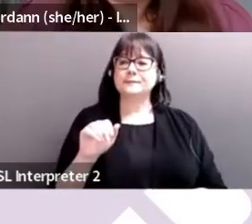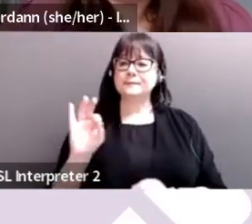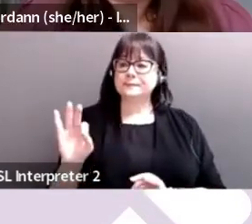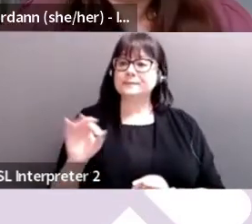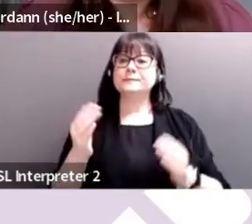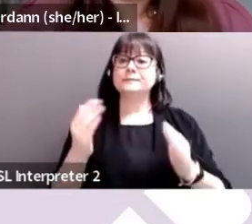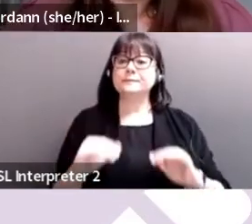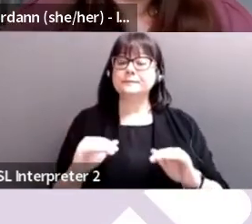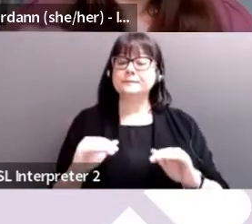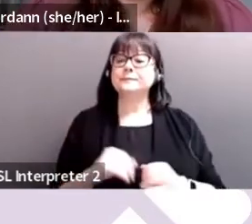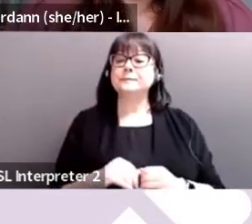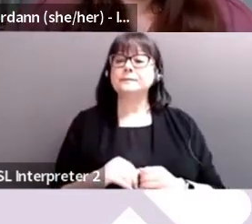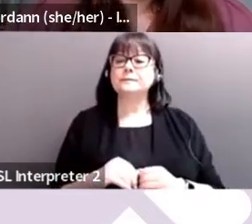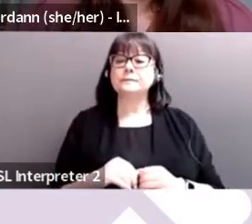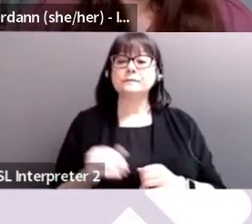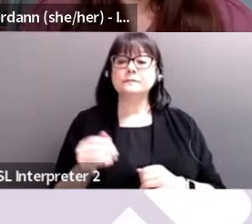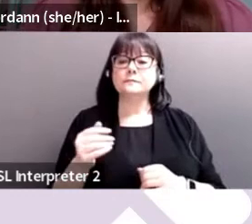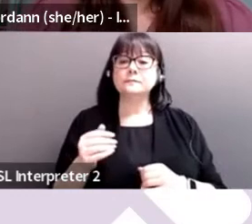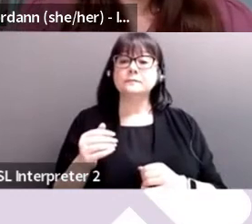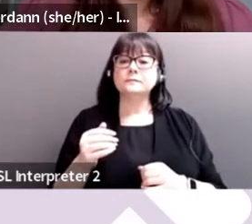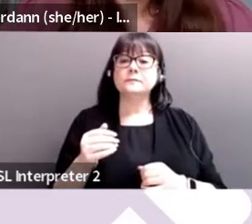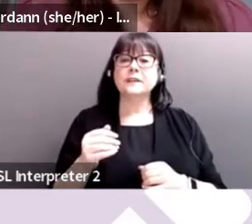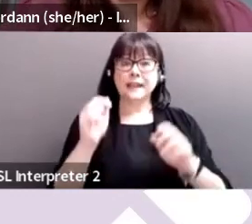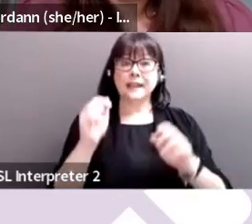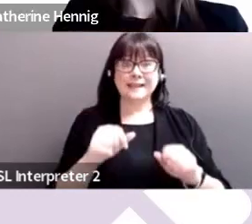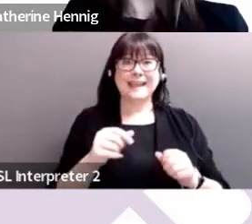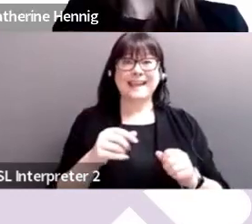there grants available for grant writers?